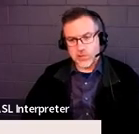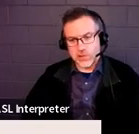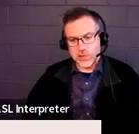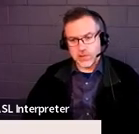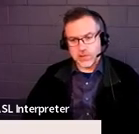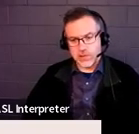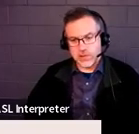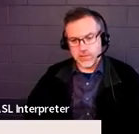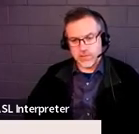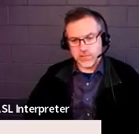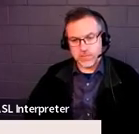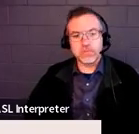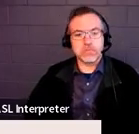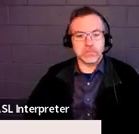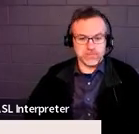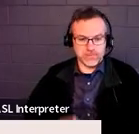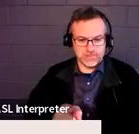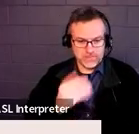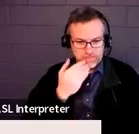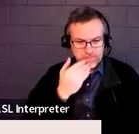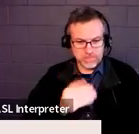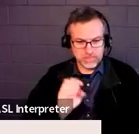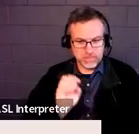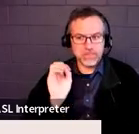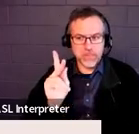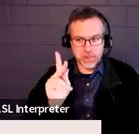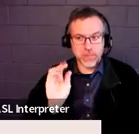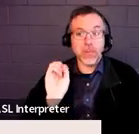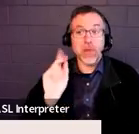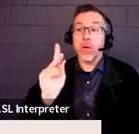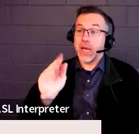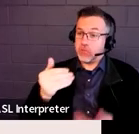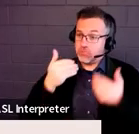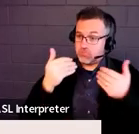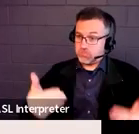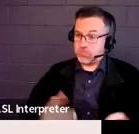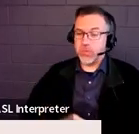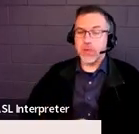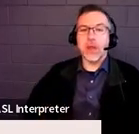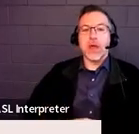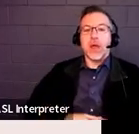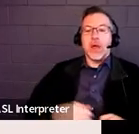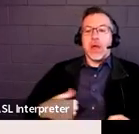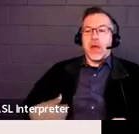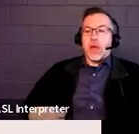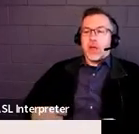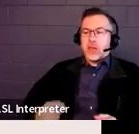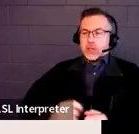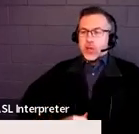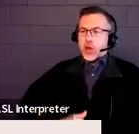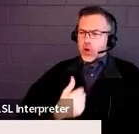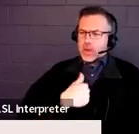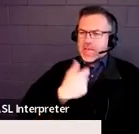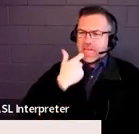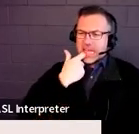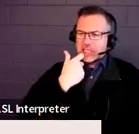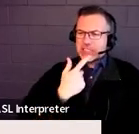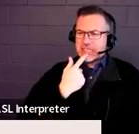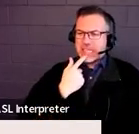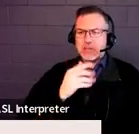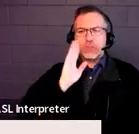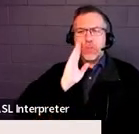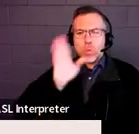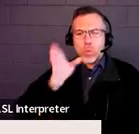So far, great stuff. So as I was saying, we are going to grapple with all the aspects of transition, including